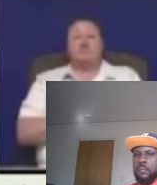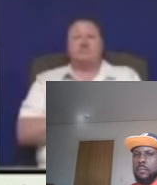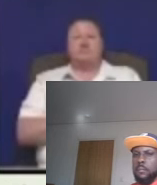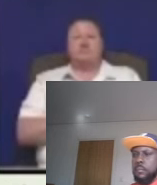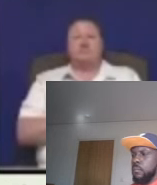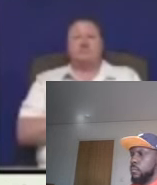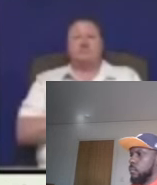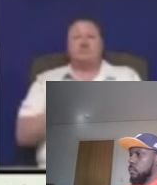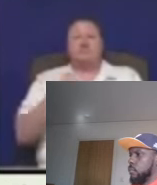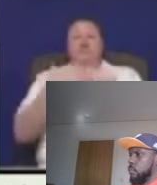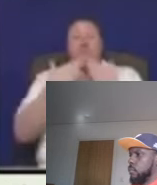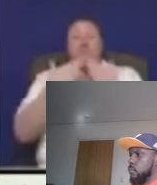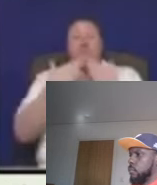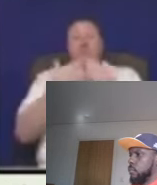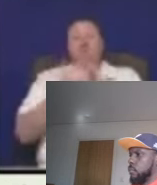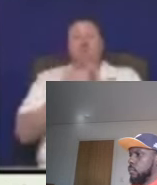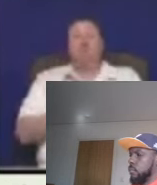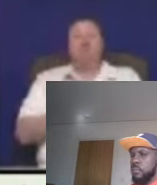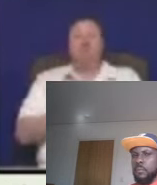Thank you.